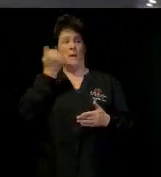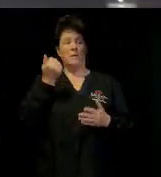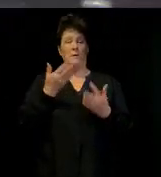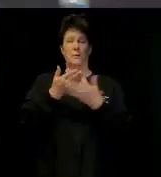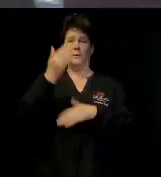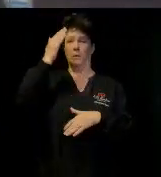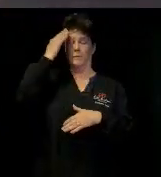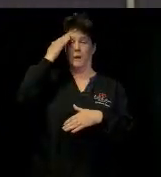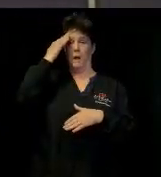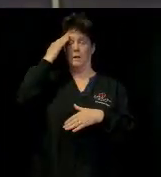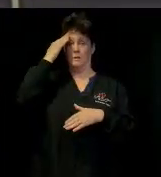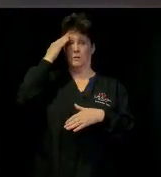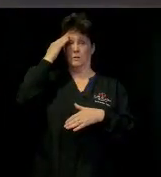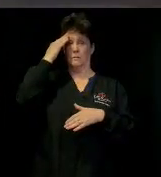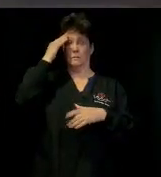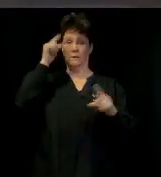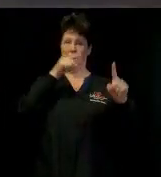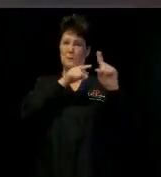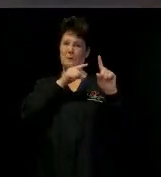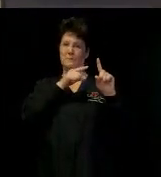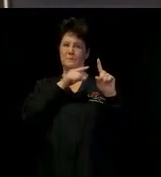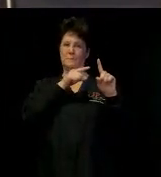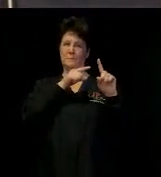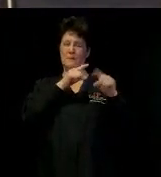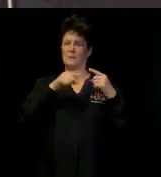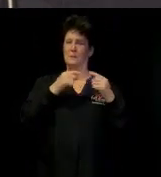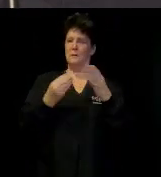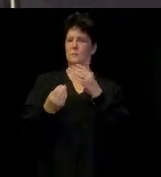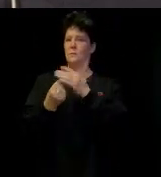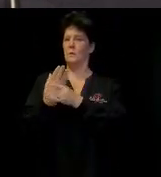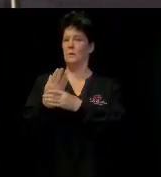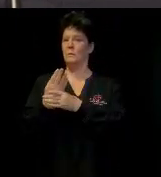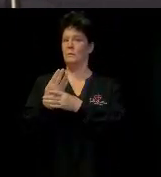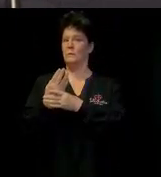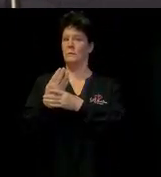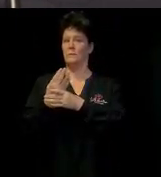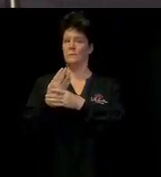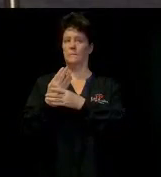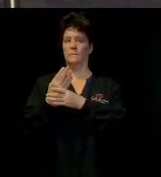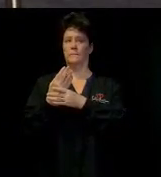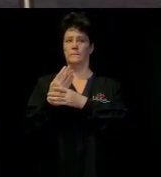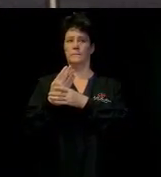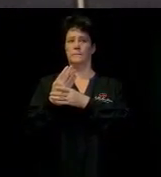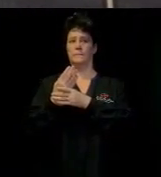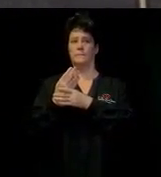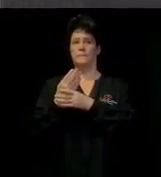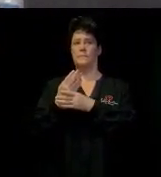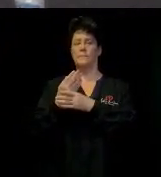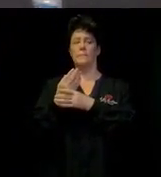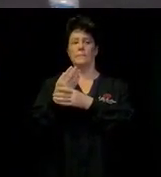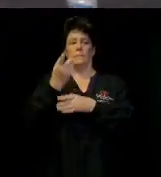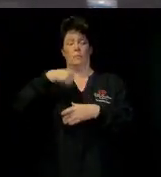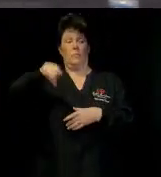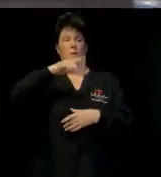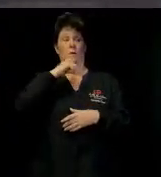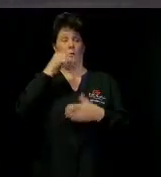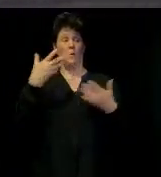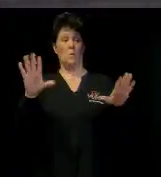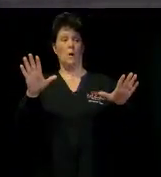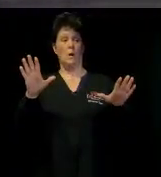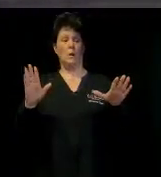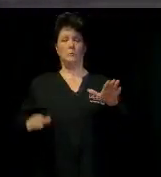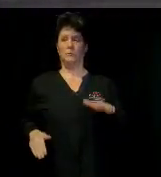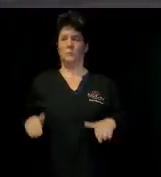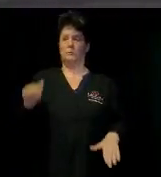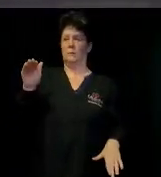times, you know, it's all about growth. See, the thing is, we'll go on a little rabbit trail for a second. We don't want maturity because